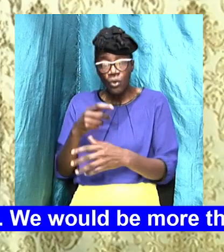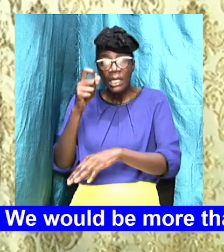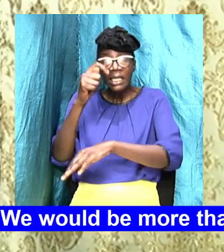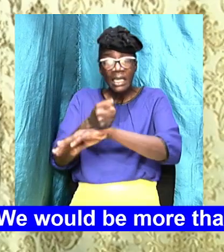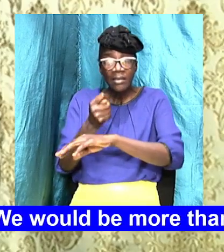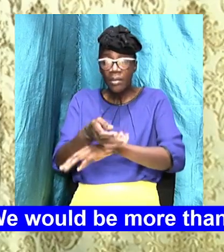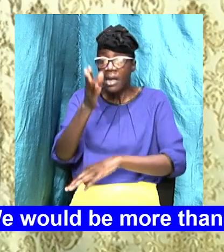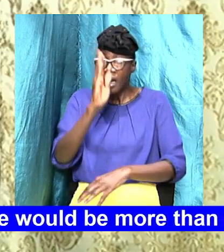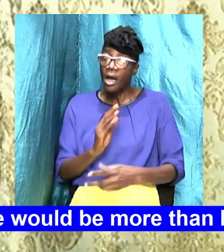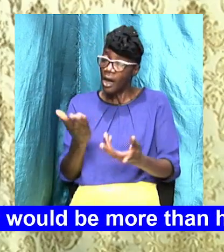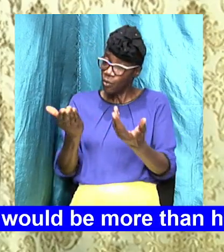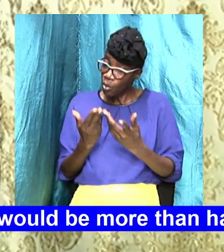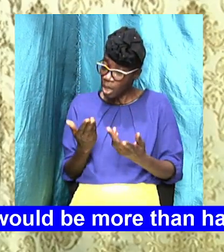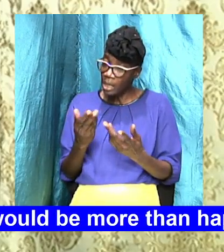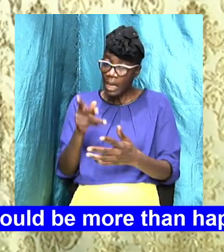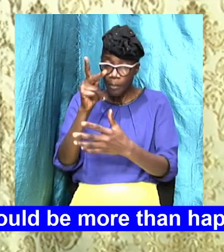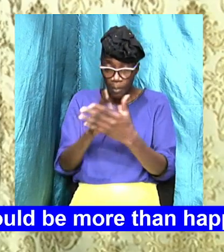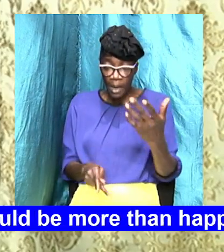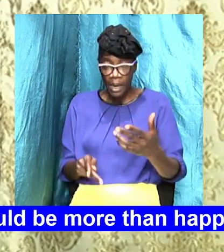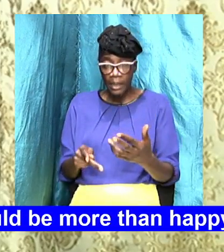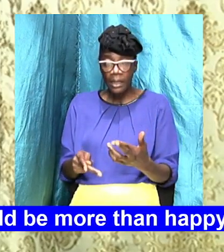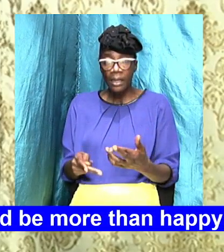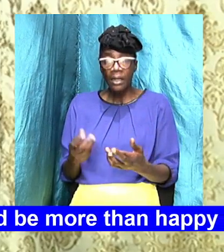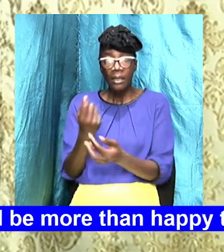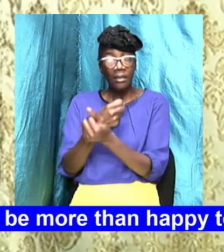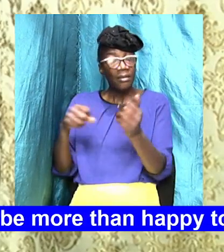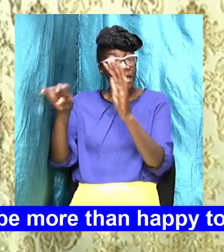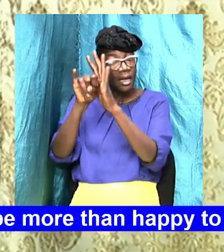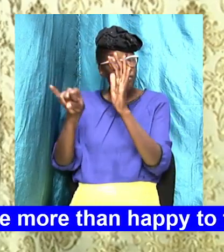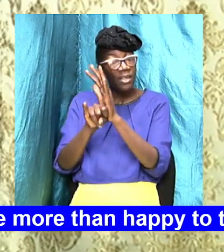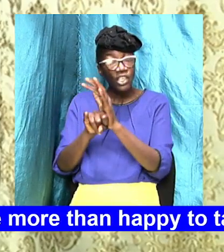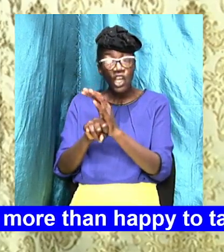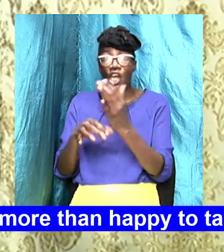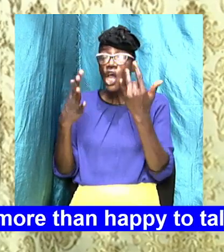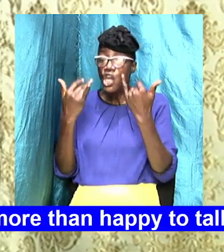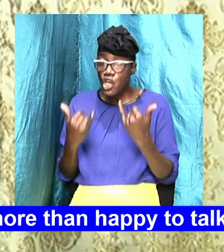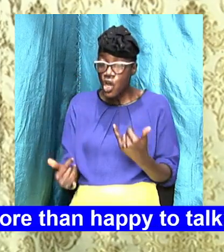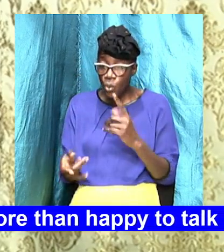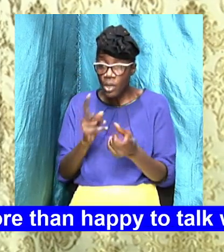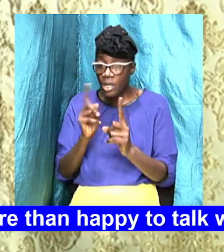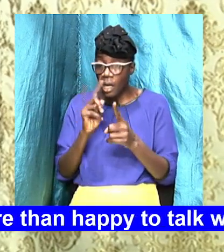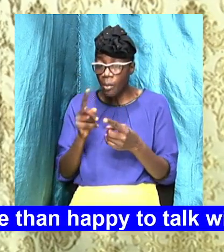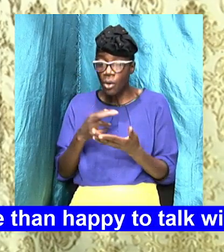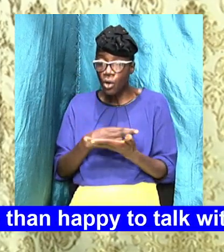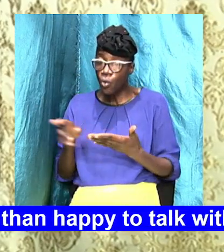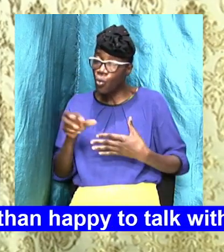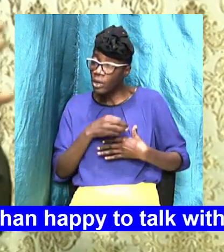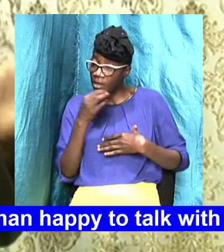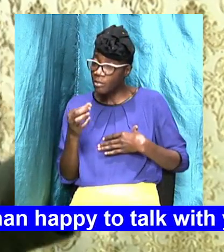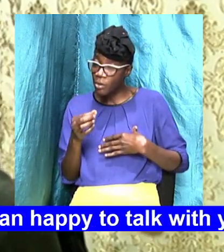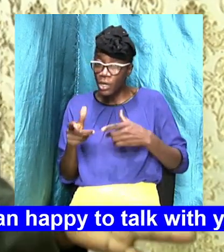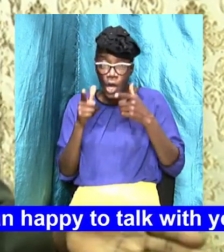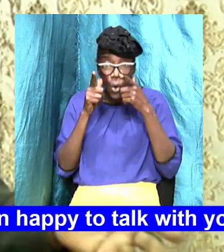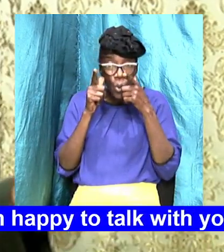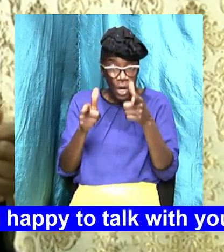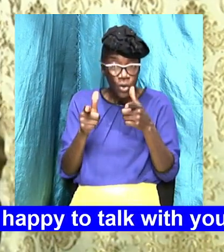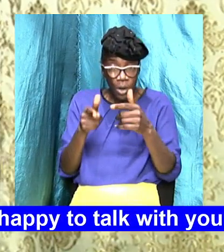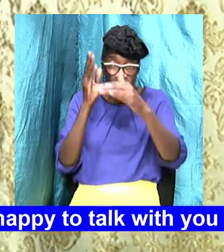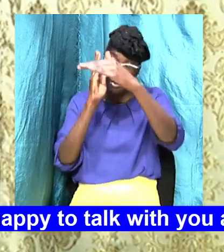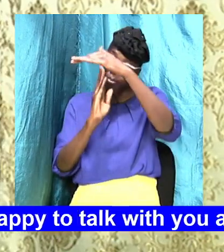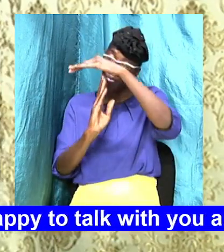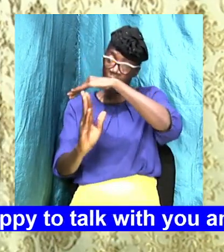part of the plan of salvation. Then, now, when we spoke about the Holy Spirit last week, we look at the